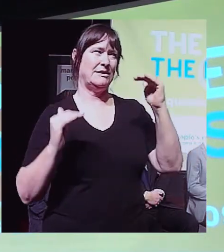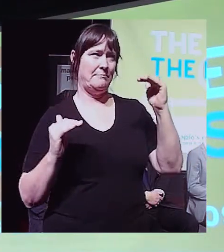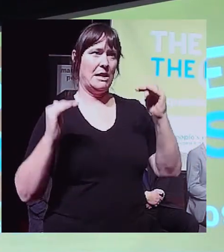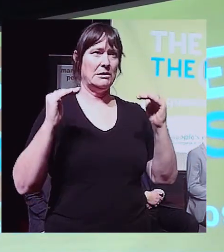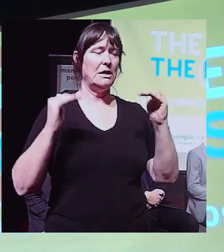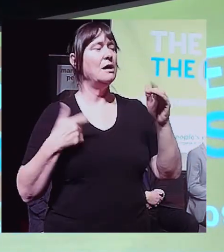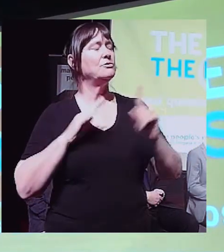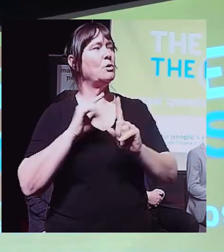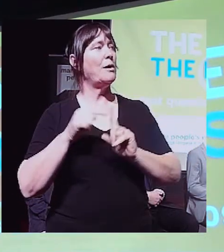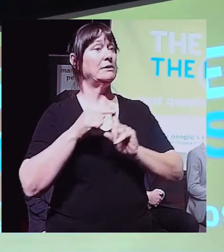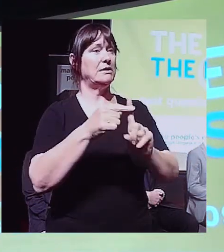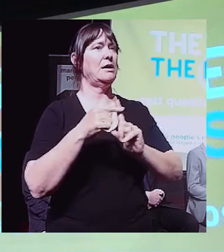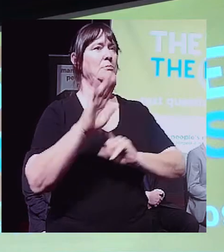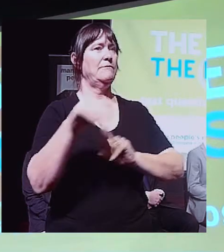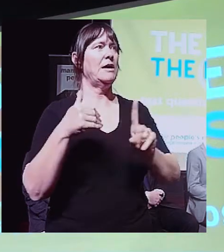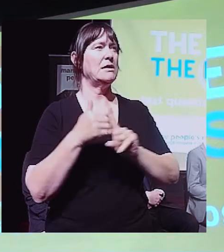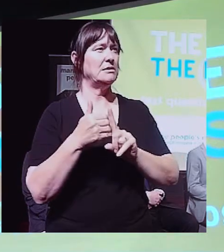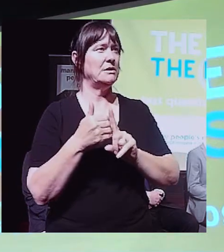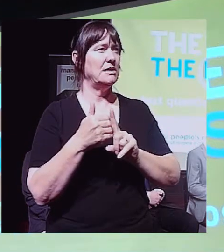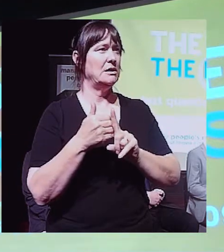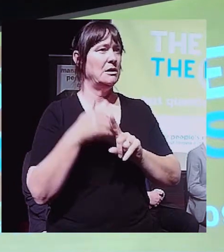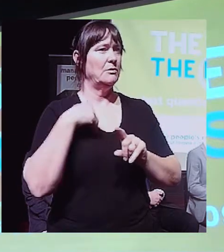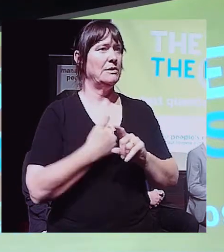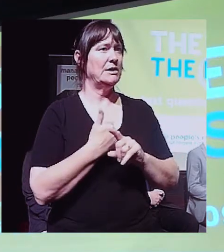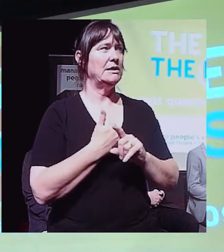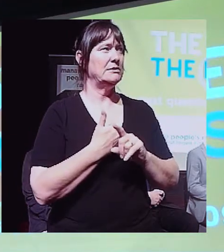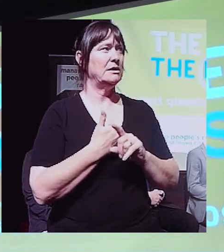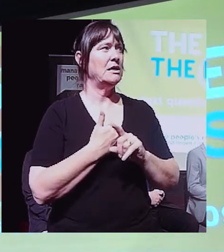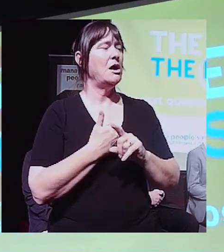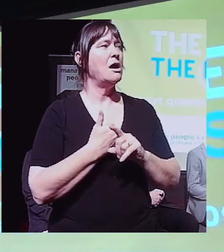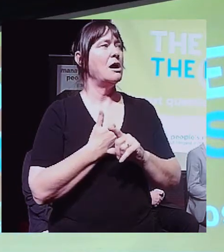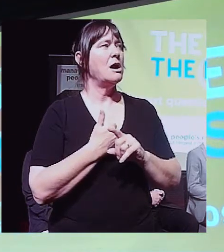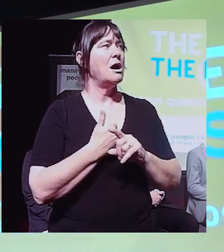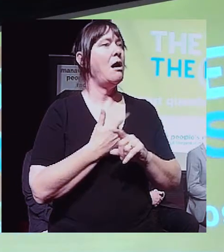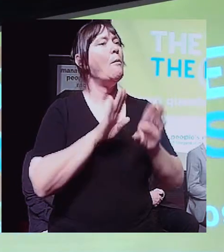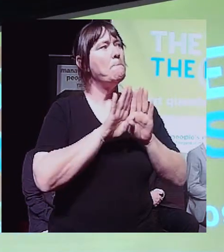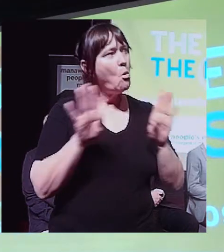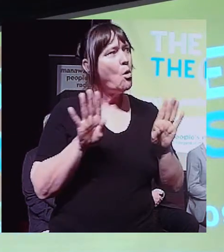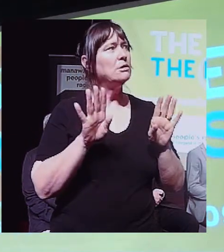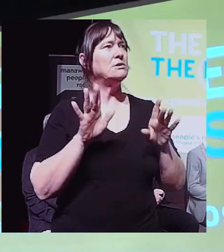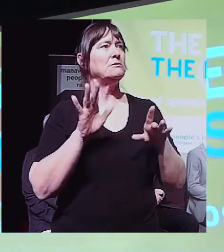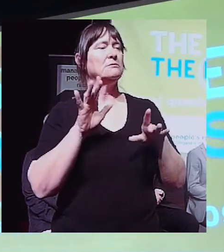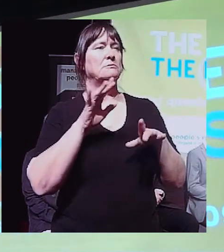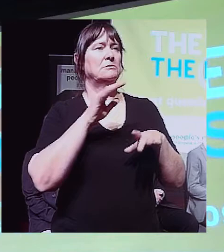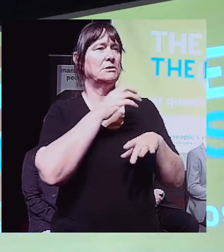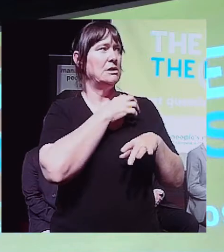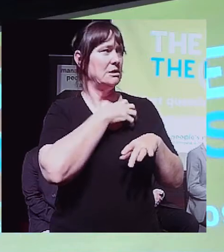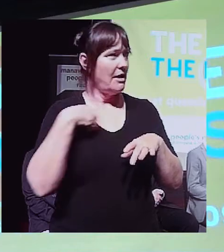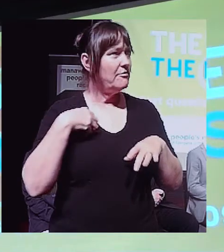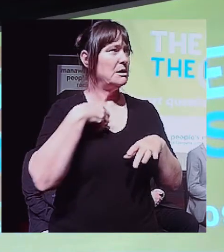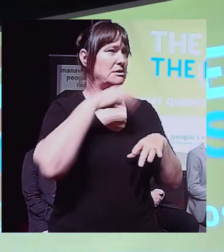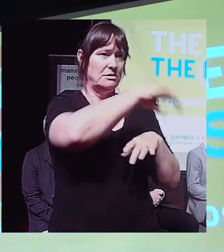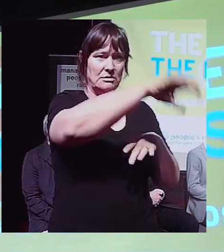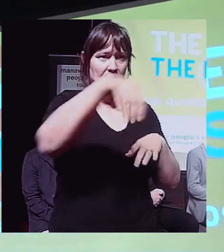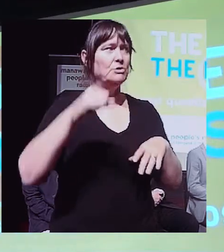over recent times and then beyond some actually is to have 50% women on state sector boards and the like, and in terms of achieving that. But